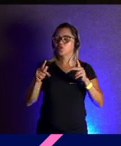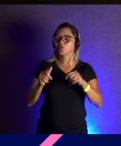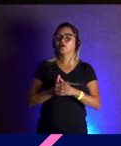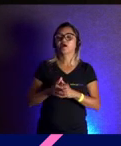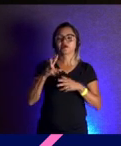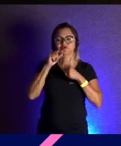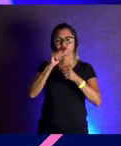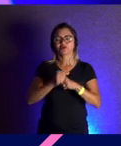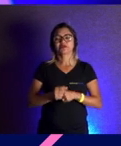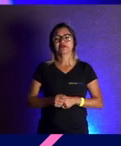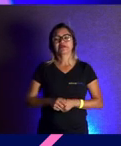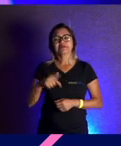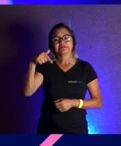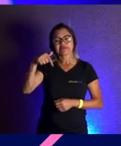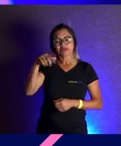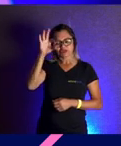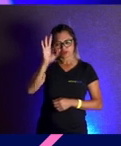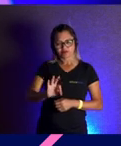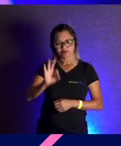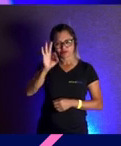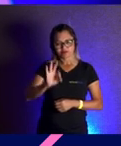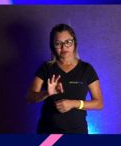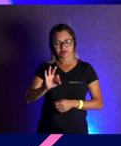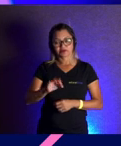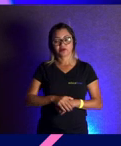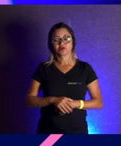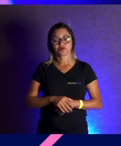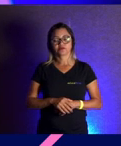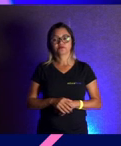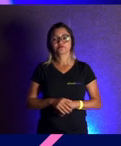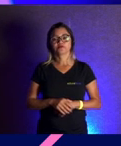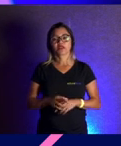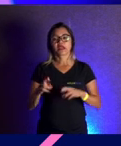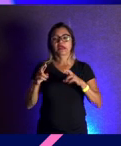maybe 7%, tiny fractions related to massive